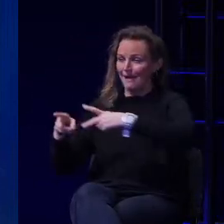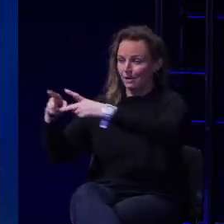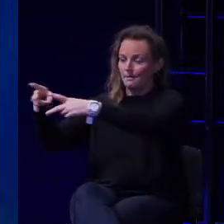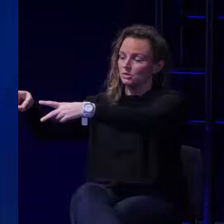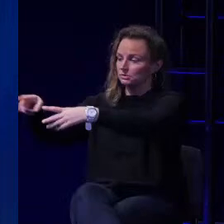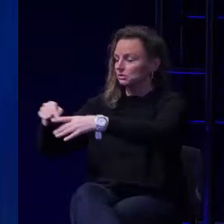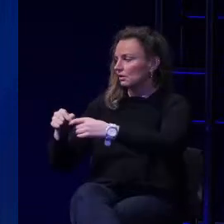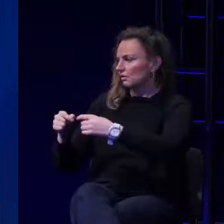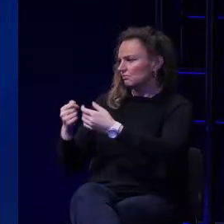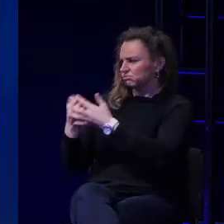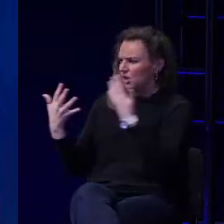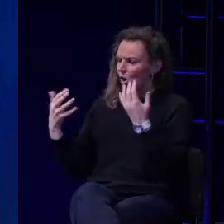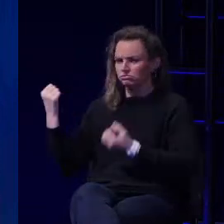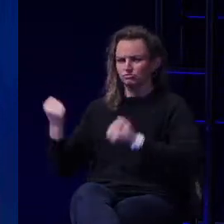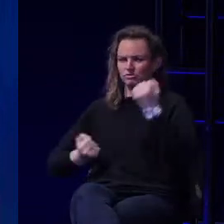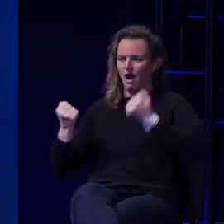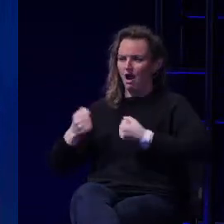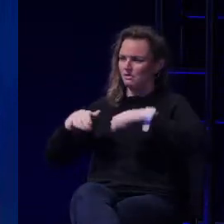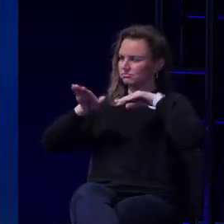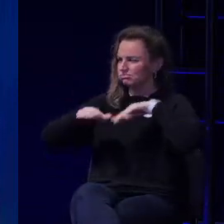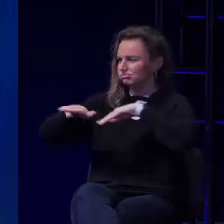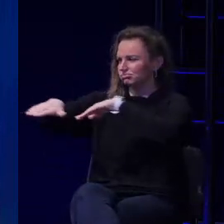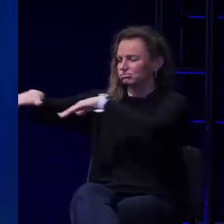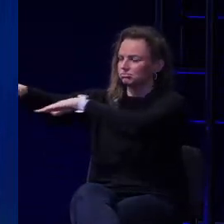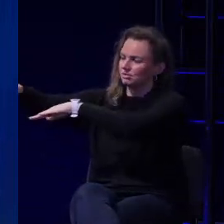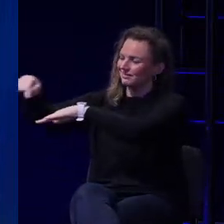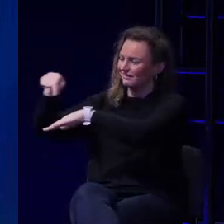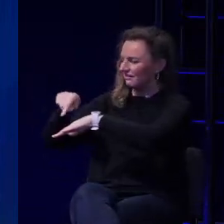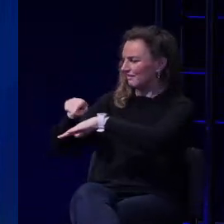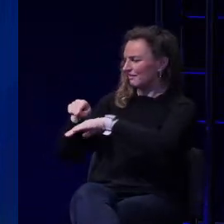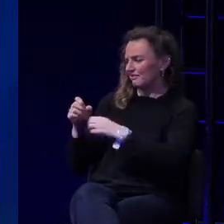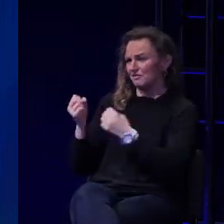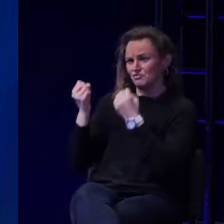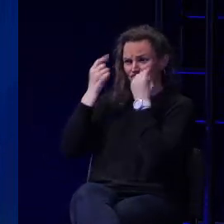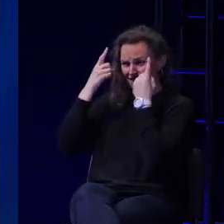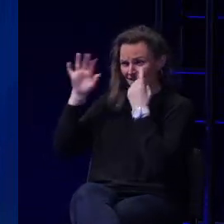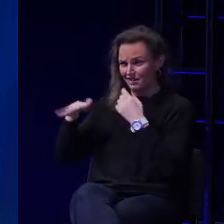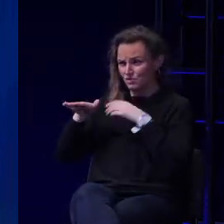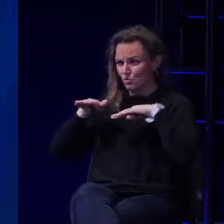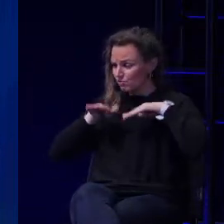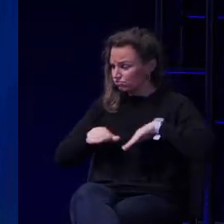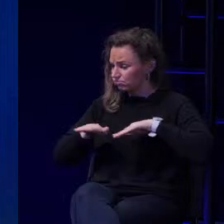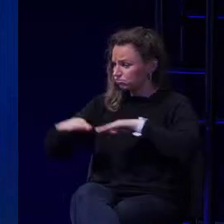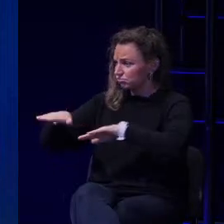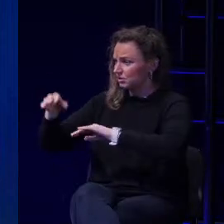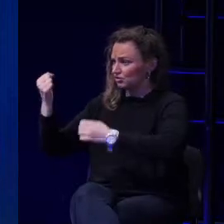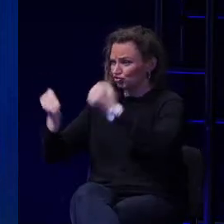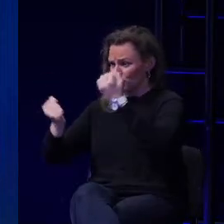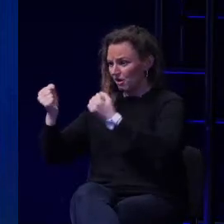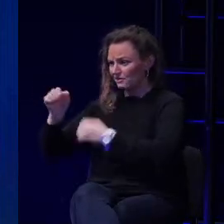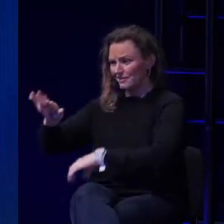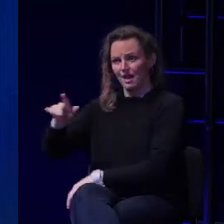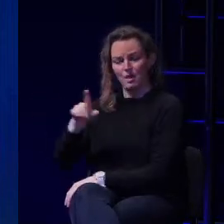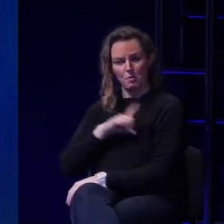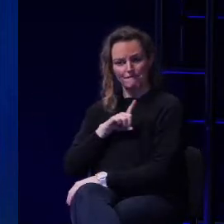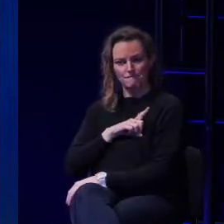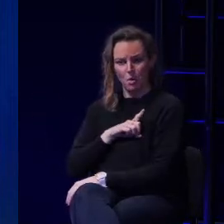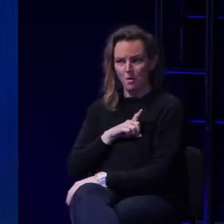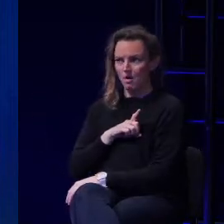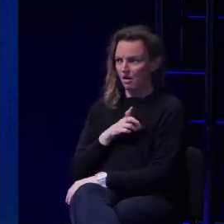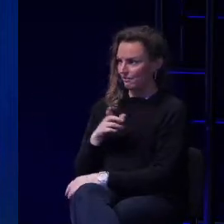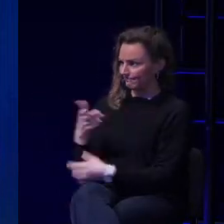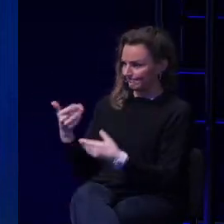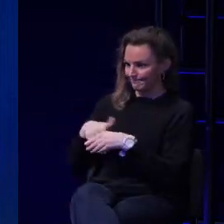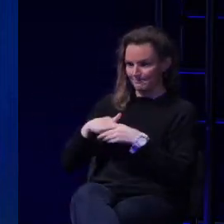and all these trucks. And I suddenly realized that all those trucks were there as part of the film, and I had to stop the bike and get off and sit